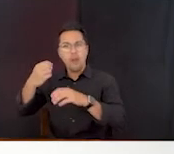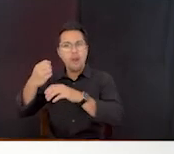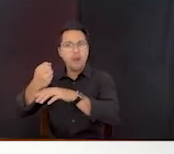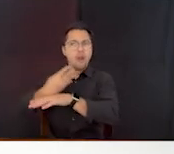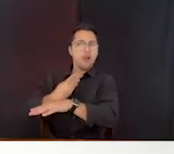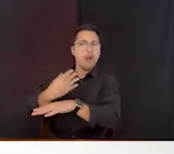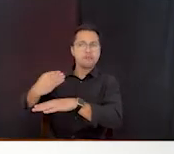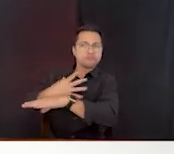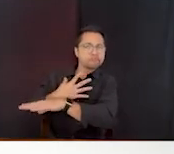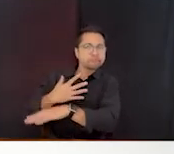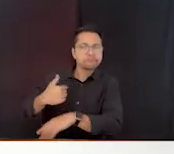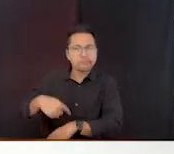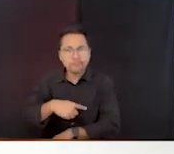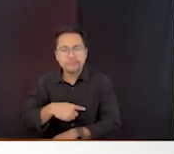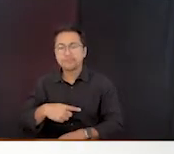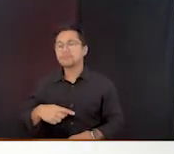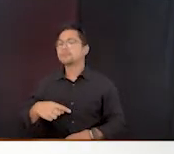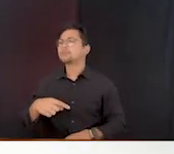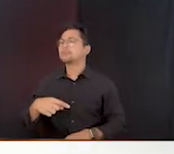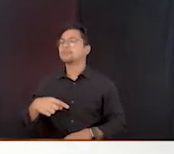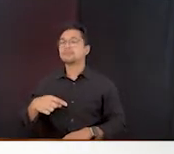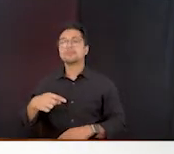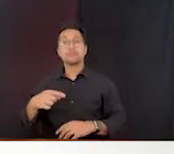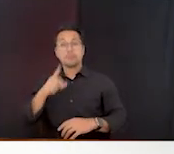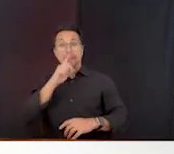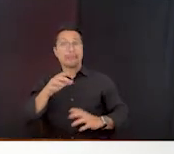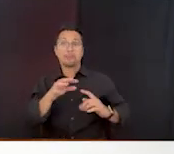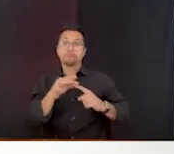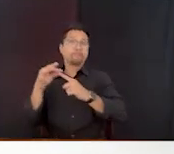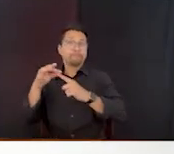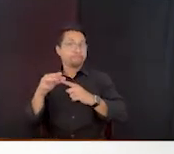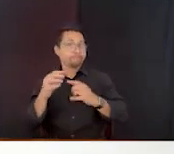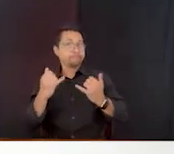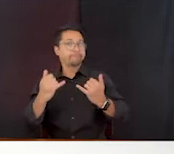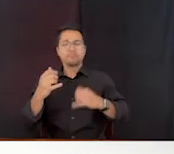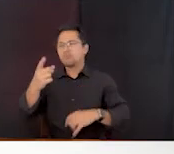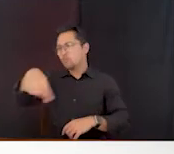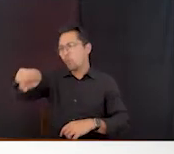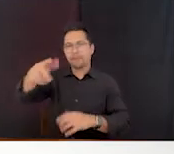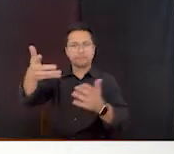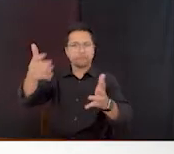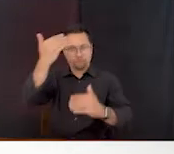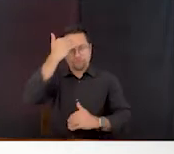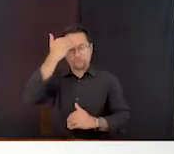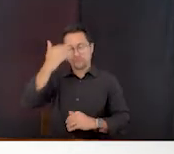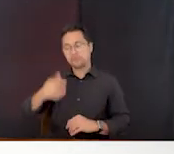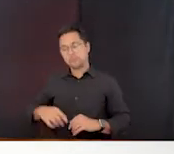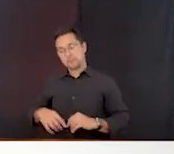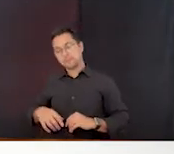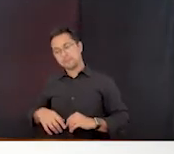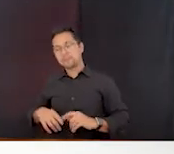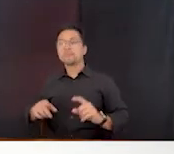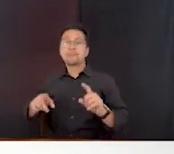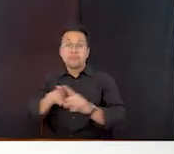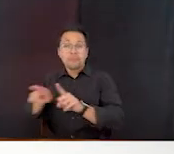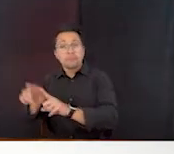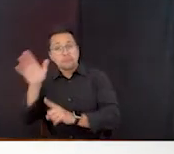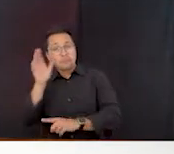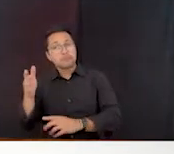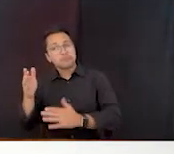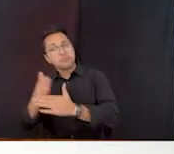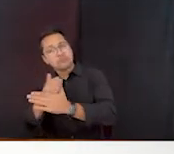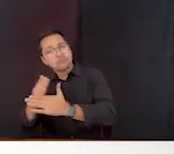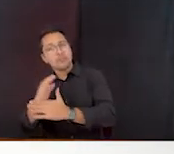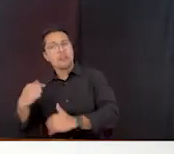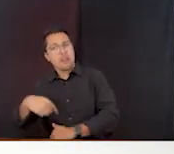this point, we're going to talk about what spurred this research project of ours that we're presenting